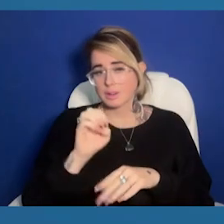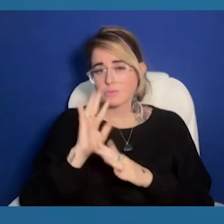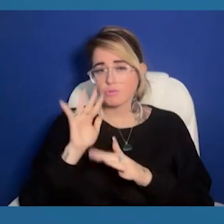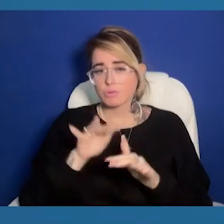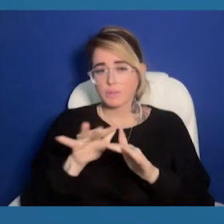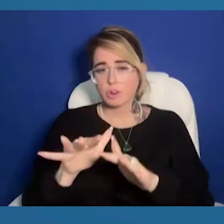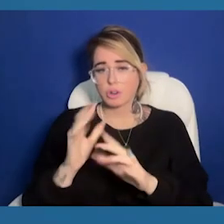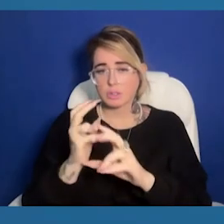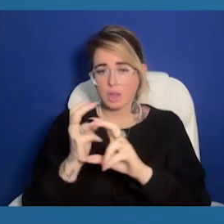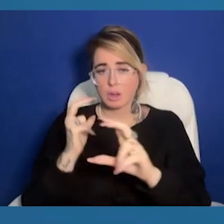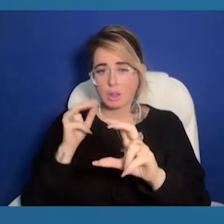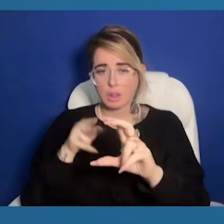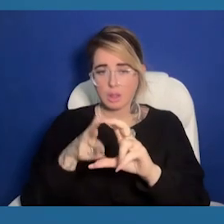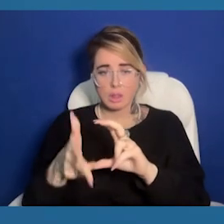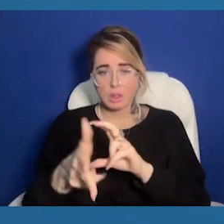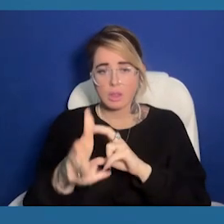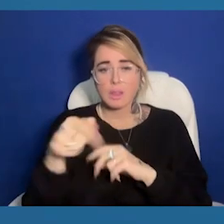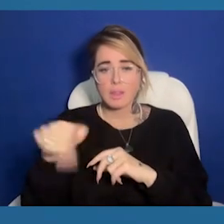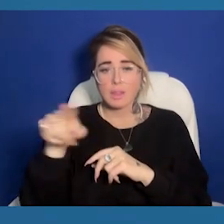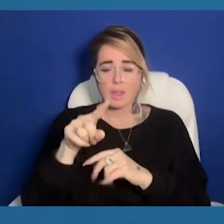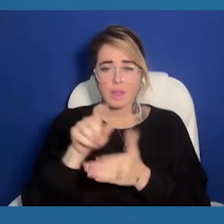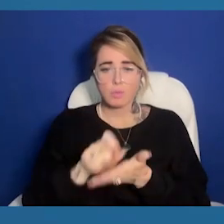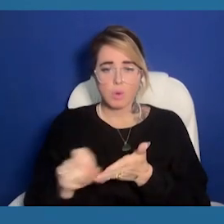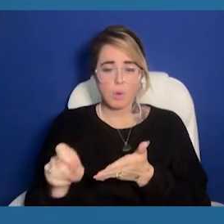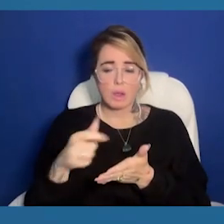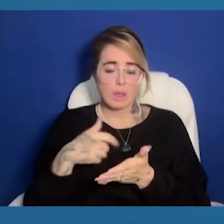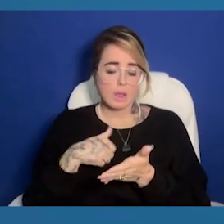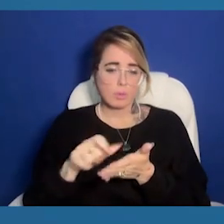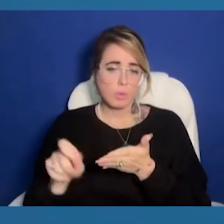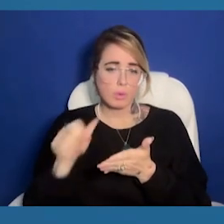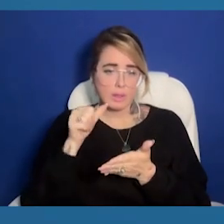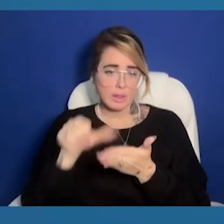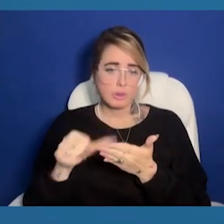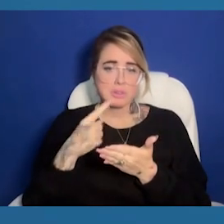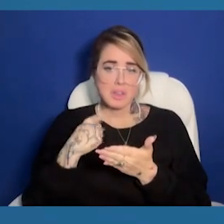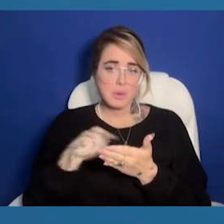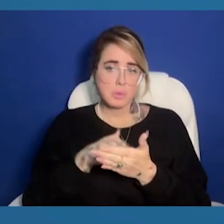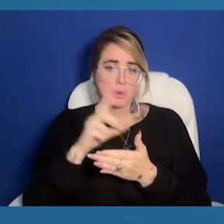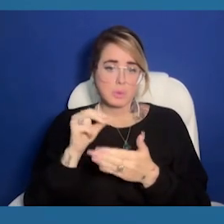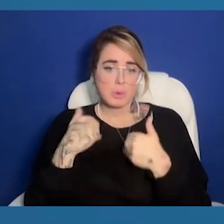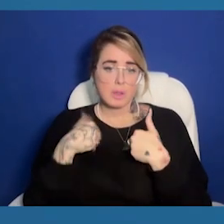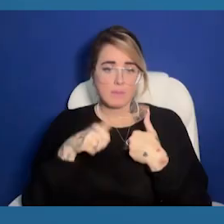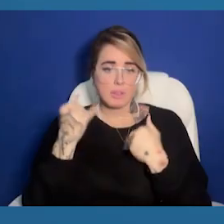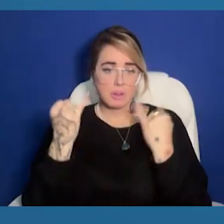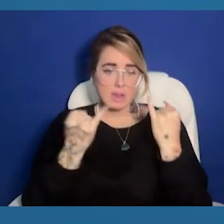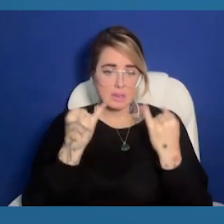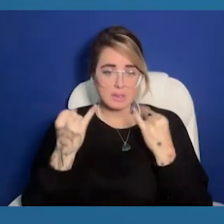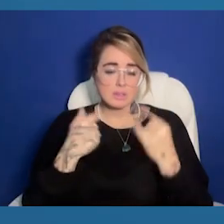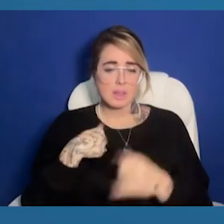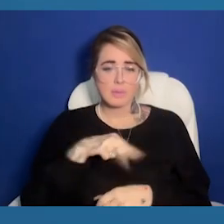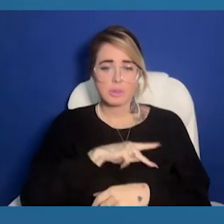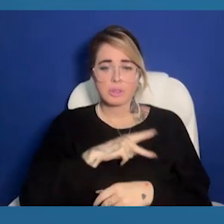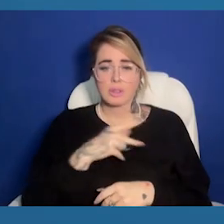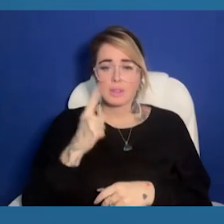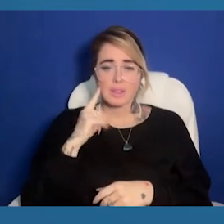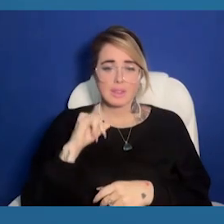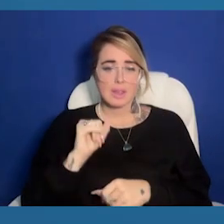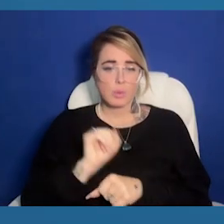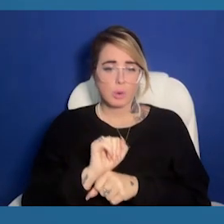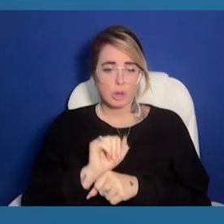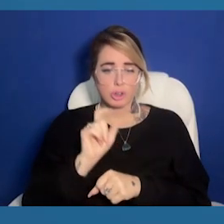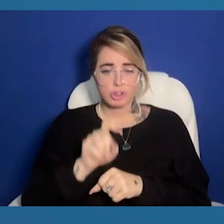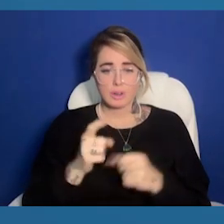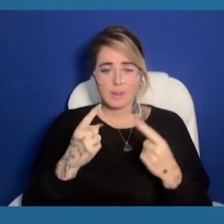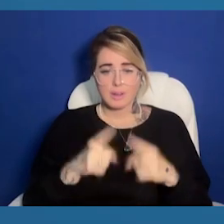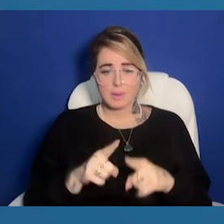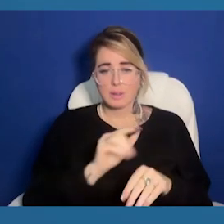I wrote a letter saying we have other ideas. I personally think the work should be done evenings and weekends